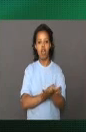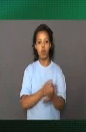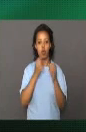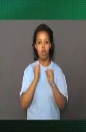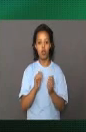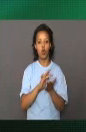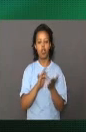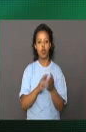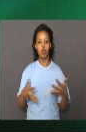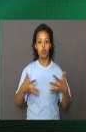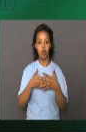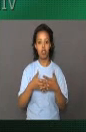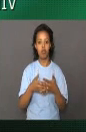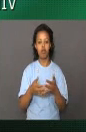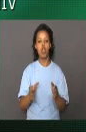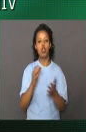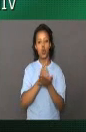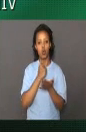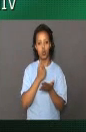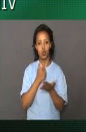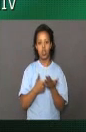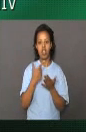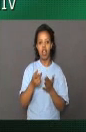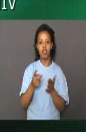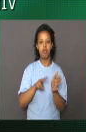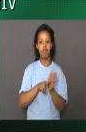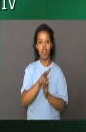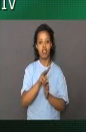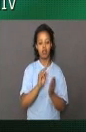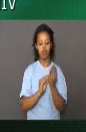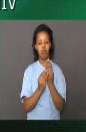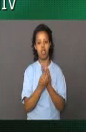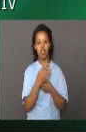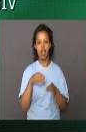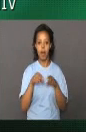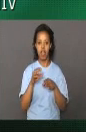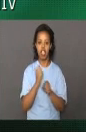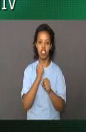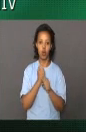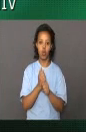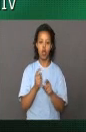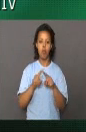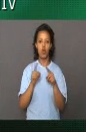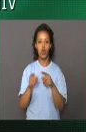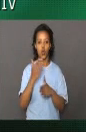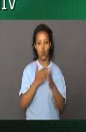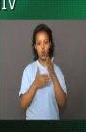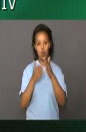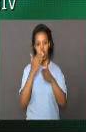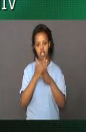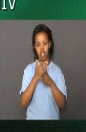drugs designed to treat HIV at different stages of its